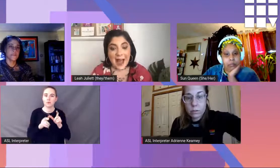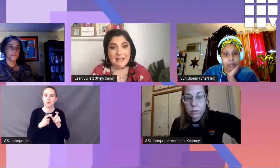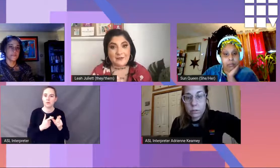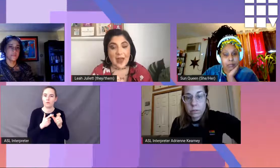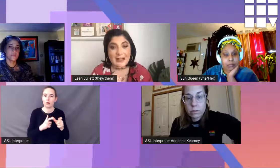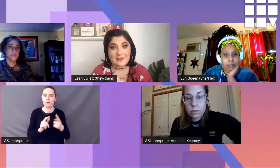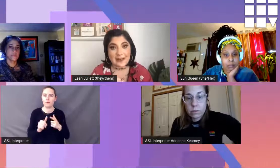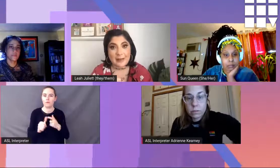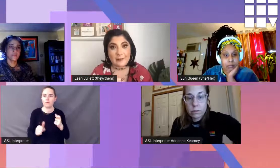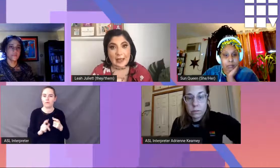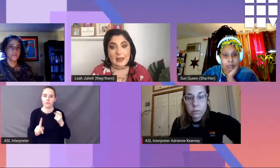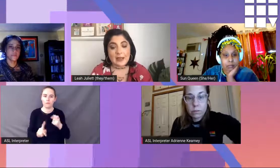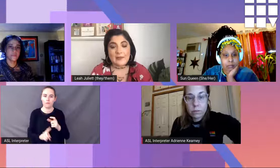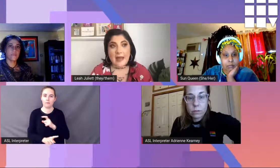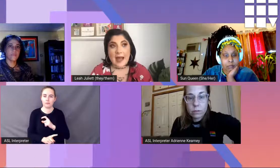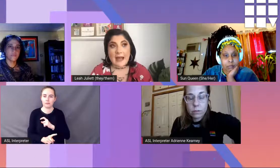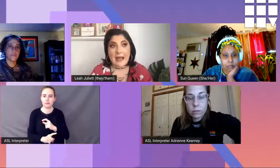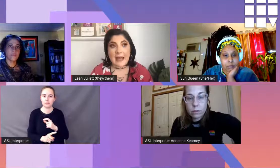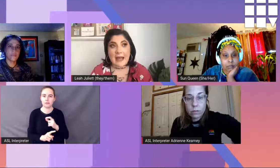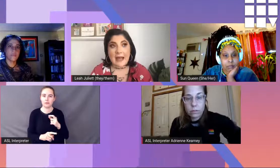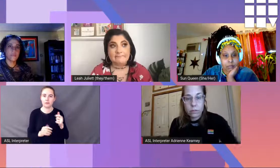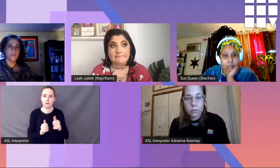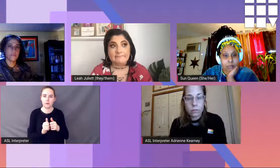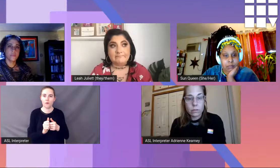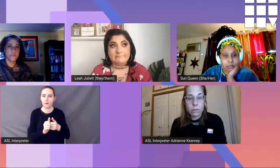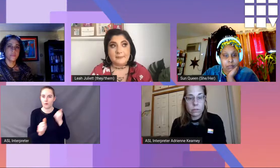action, activated me, that